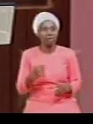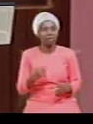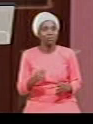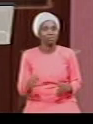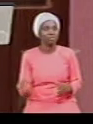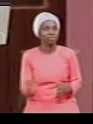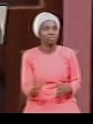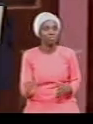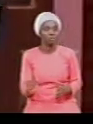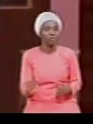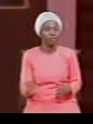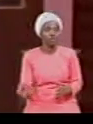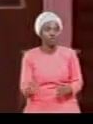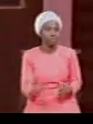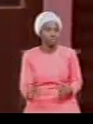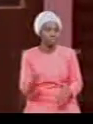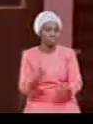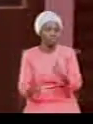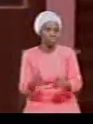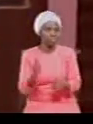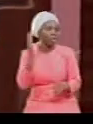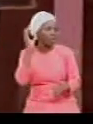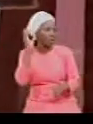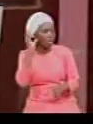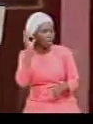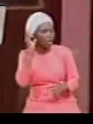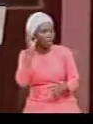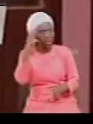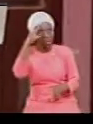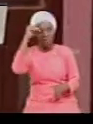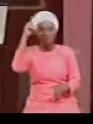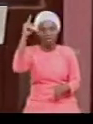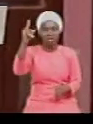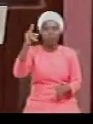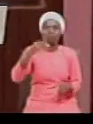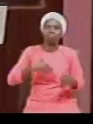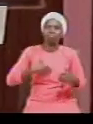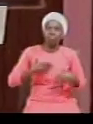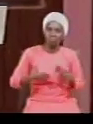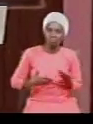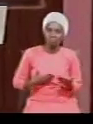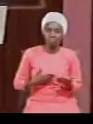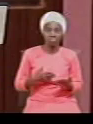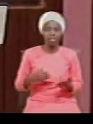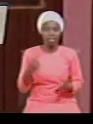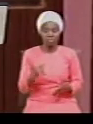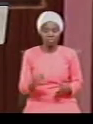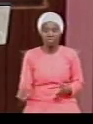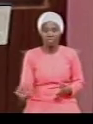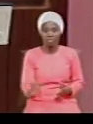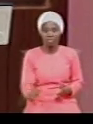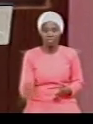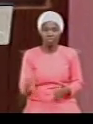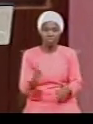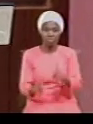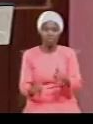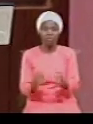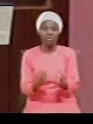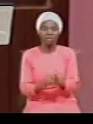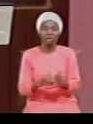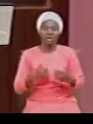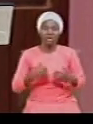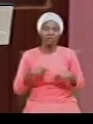common people who had been going to the synagogue, who had been going to the temple, they had heard